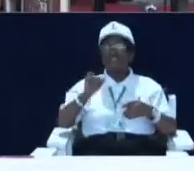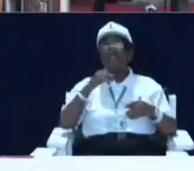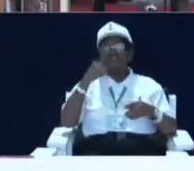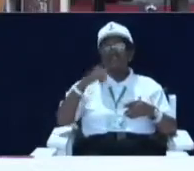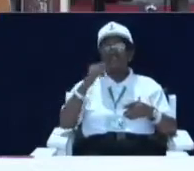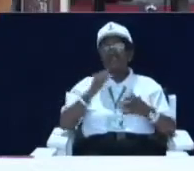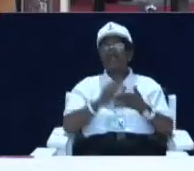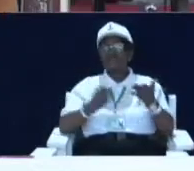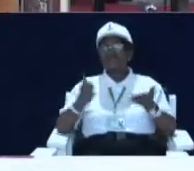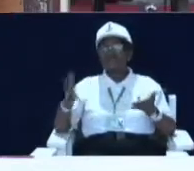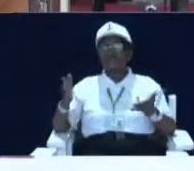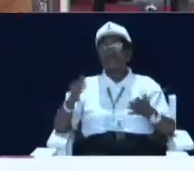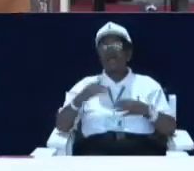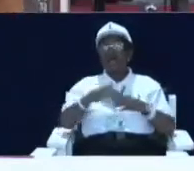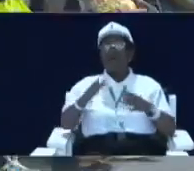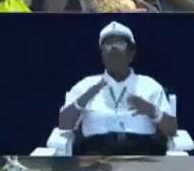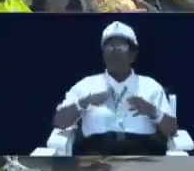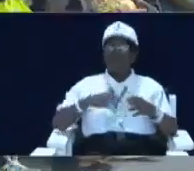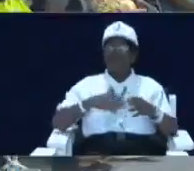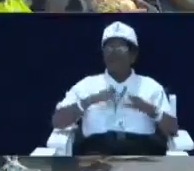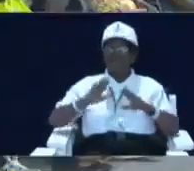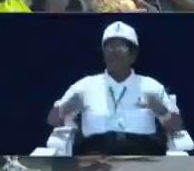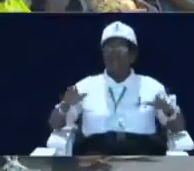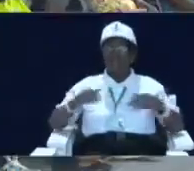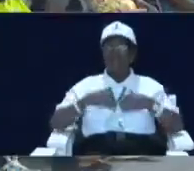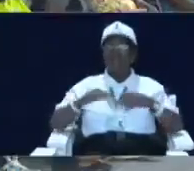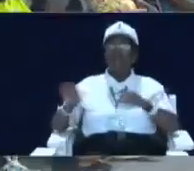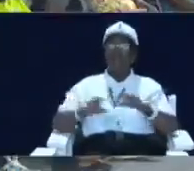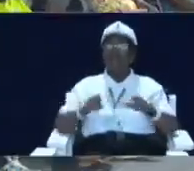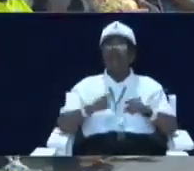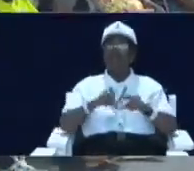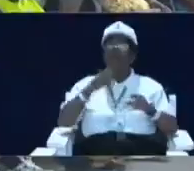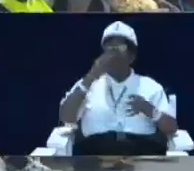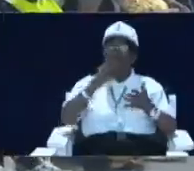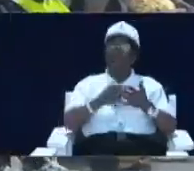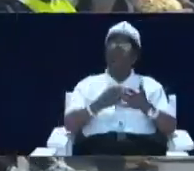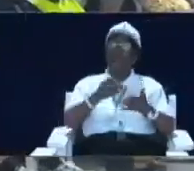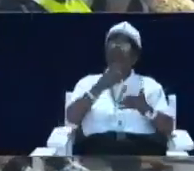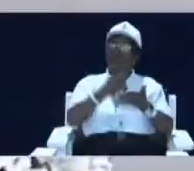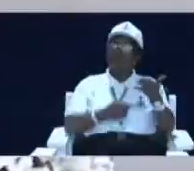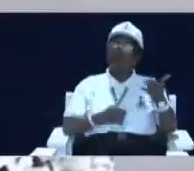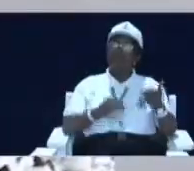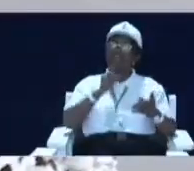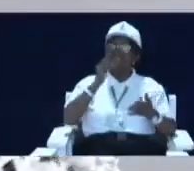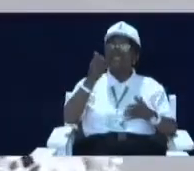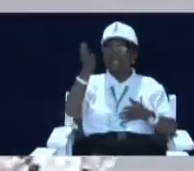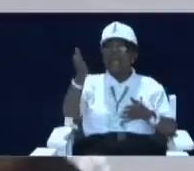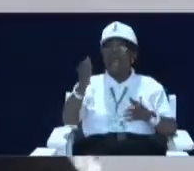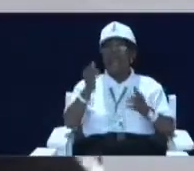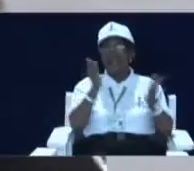After this, my children have done so well. What is there left for me to say?